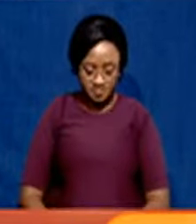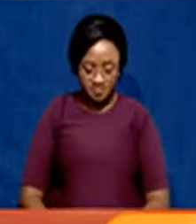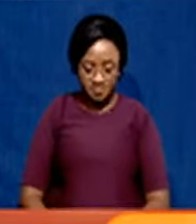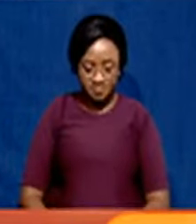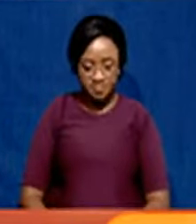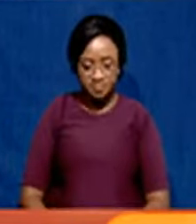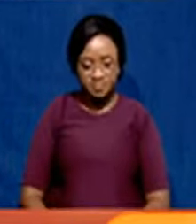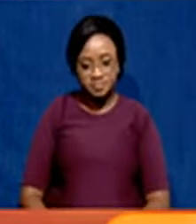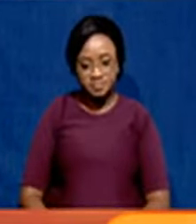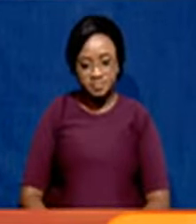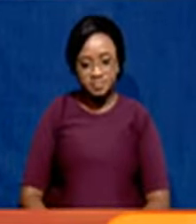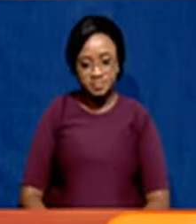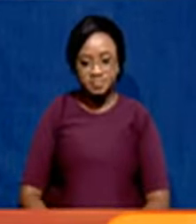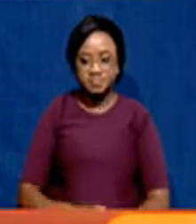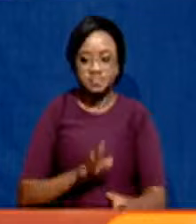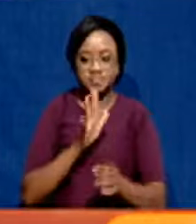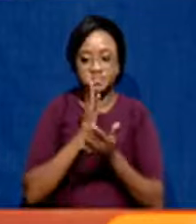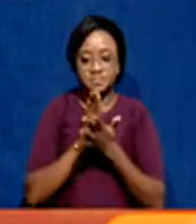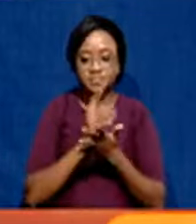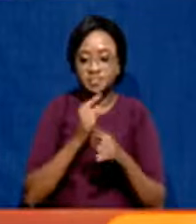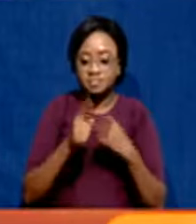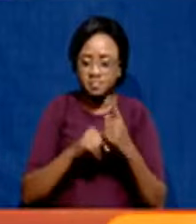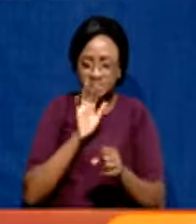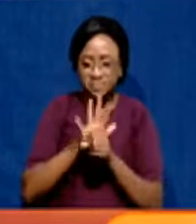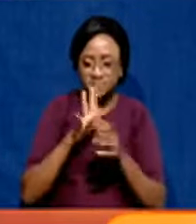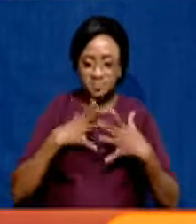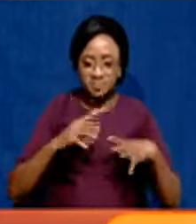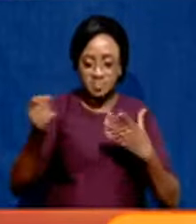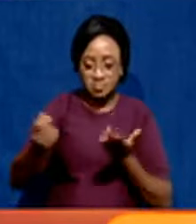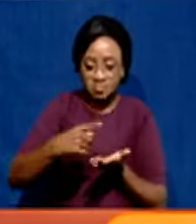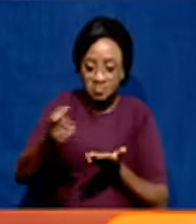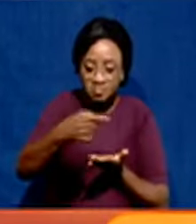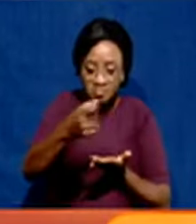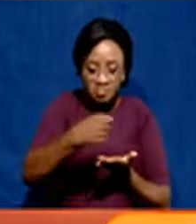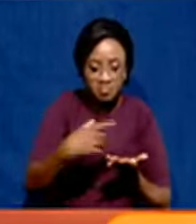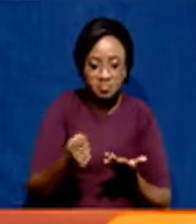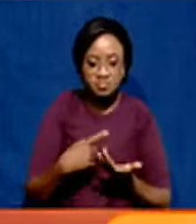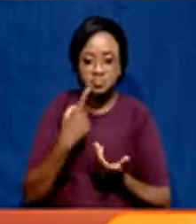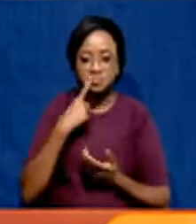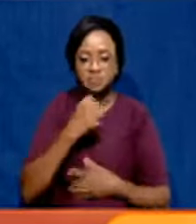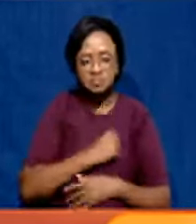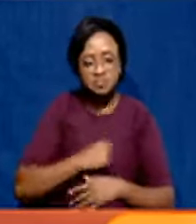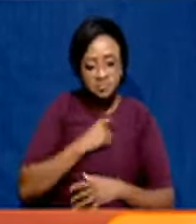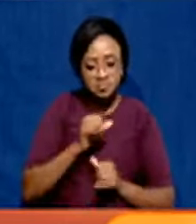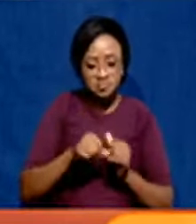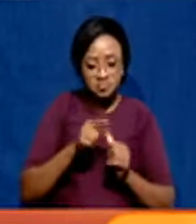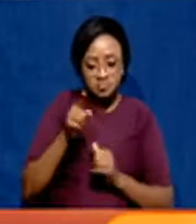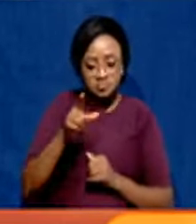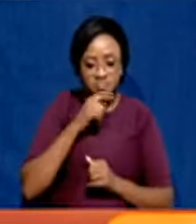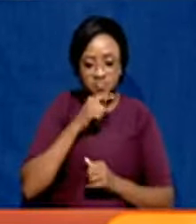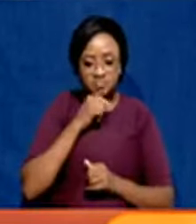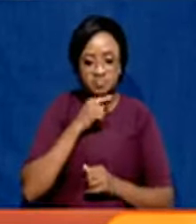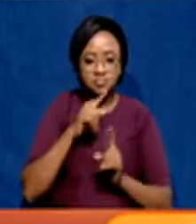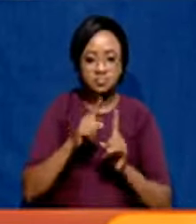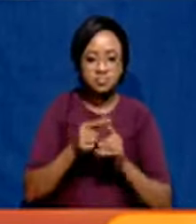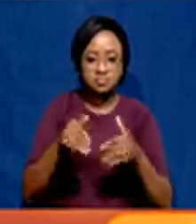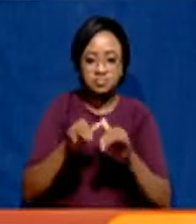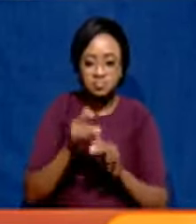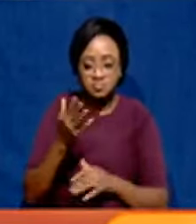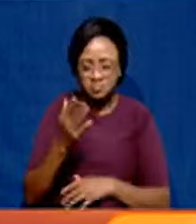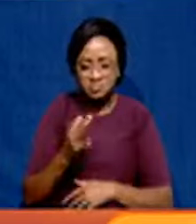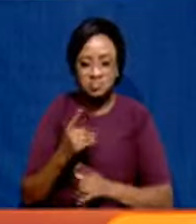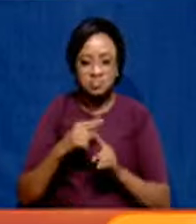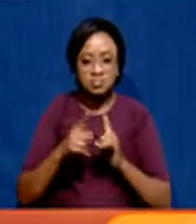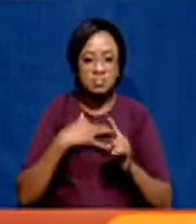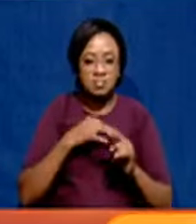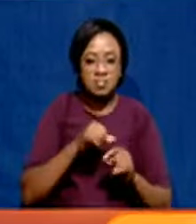Even as the tributes continue, and you know, the road ahead leads to that, his final send-off, we want to talk a little bit about something